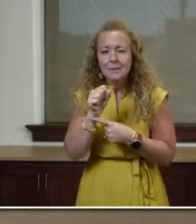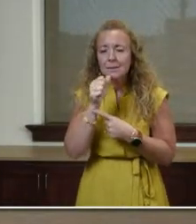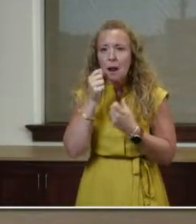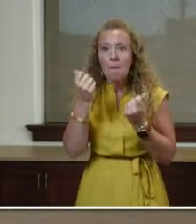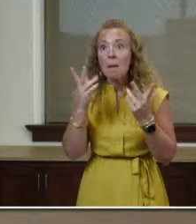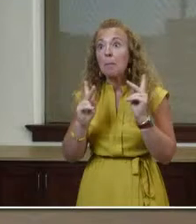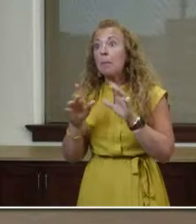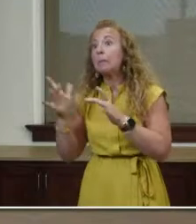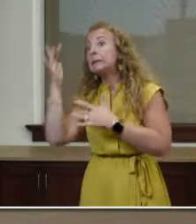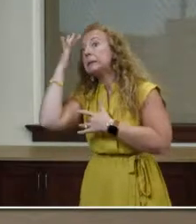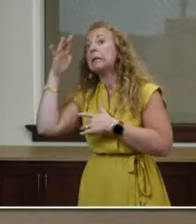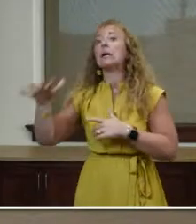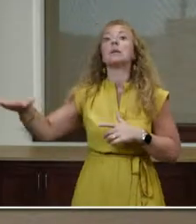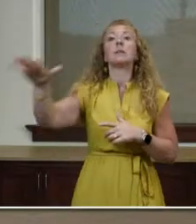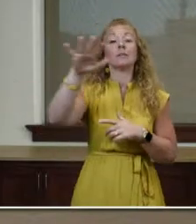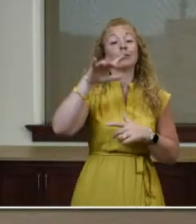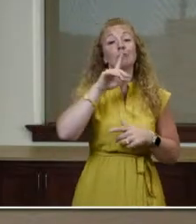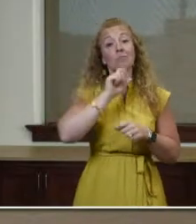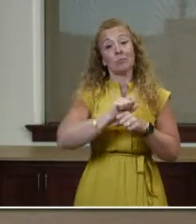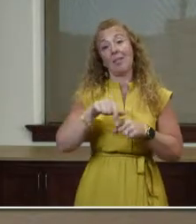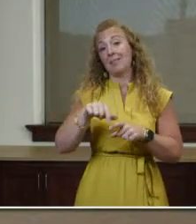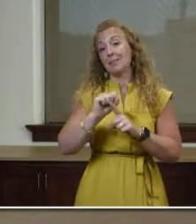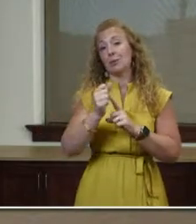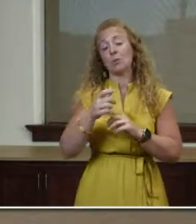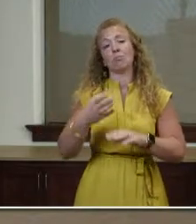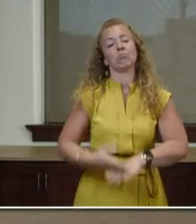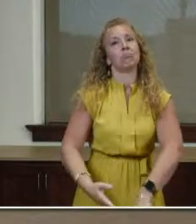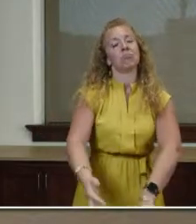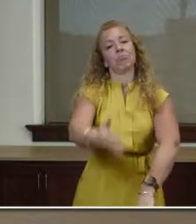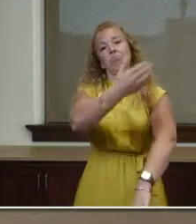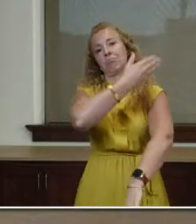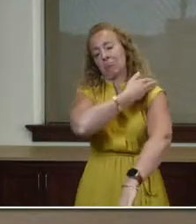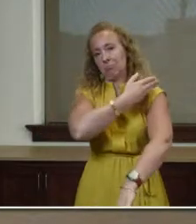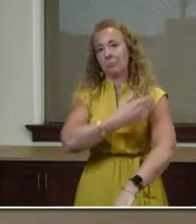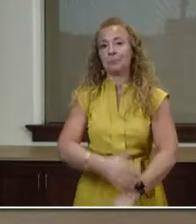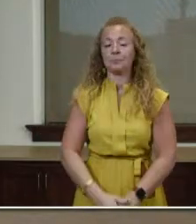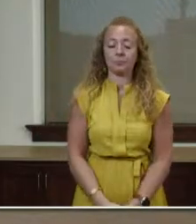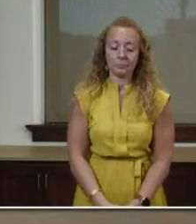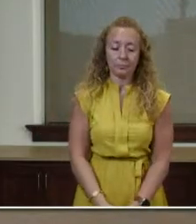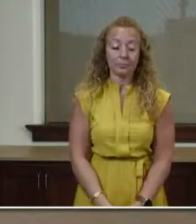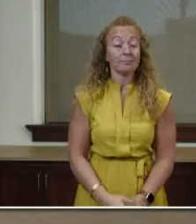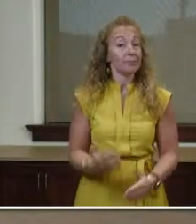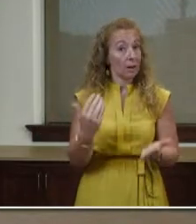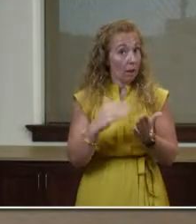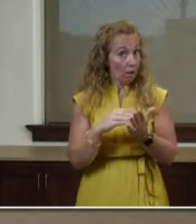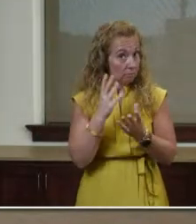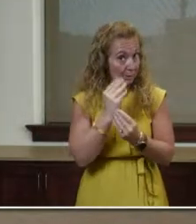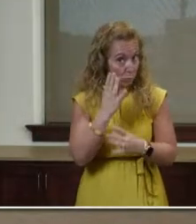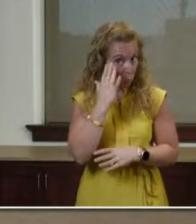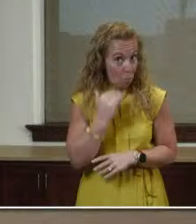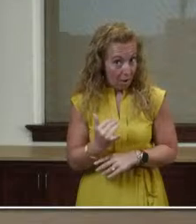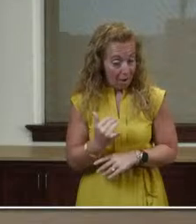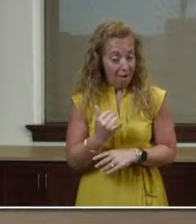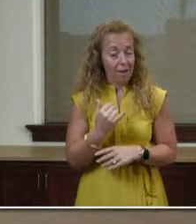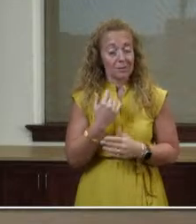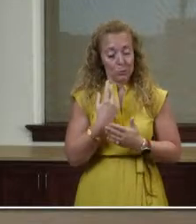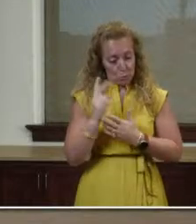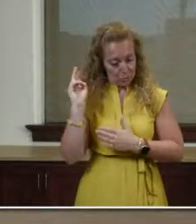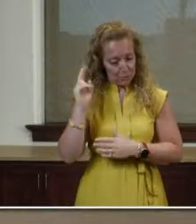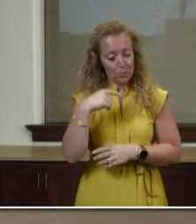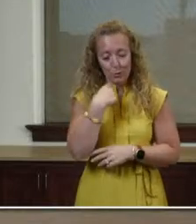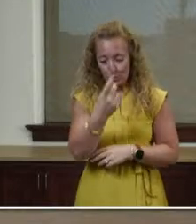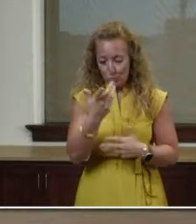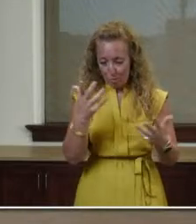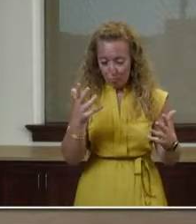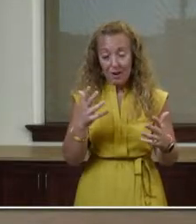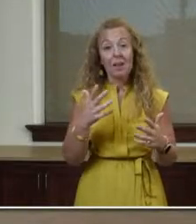community. This situation has truly improved. And again, I'm going to tell you why, and I told you this the last time we met. It's